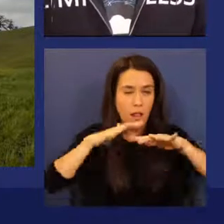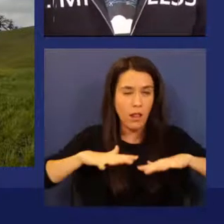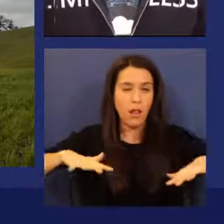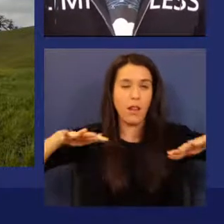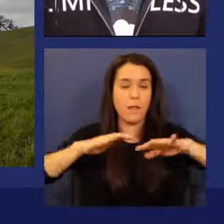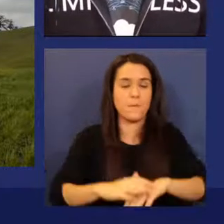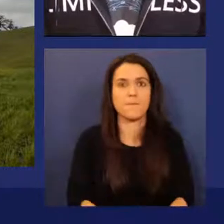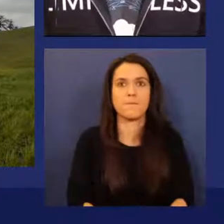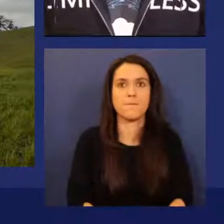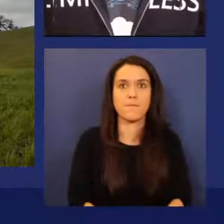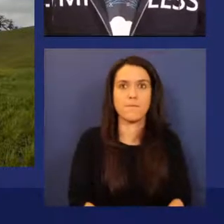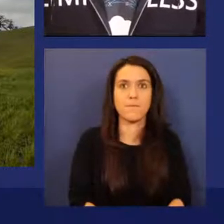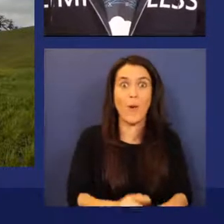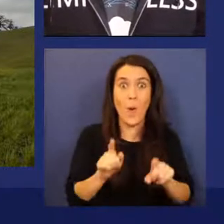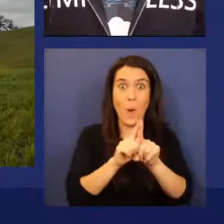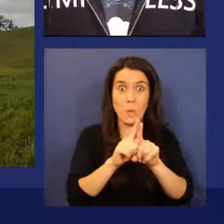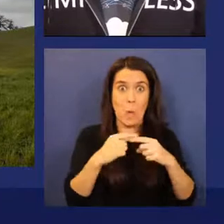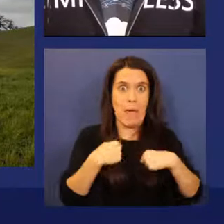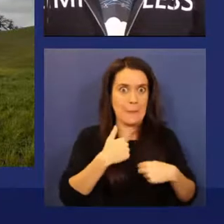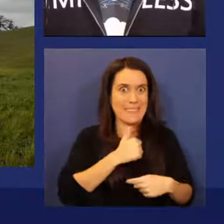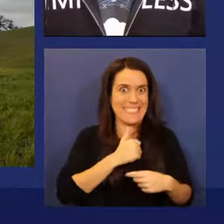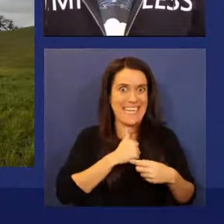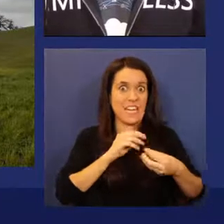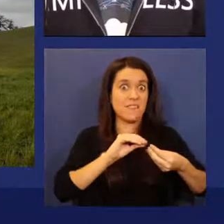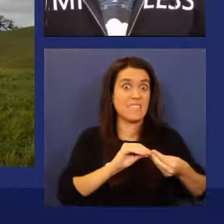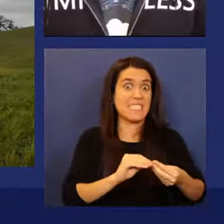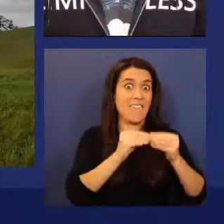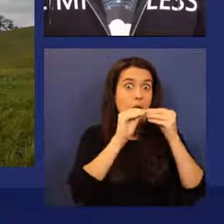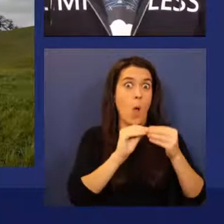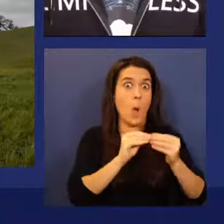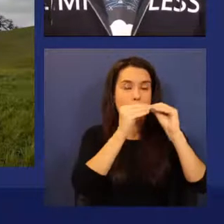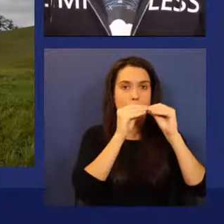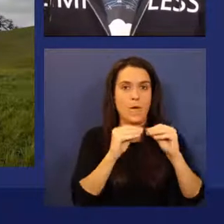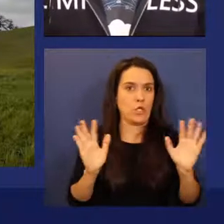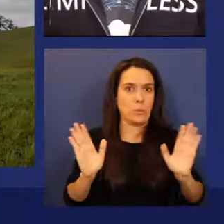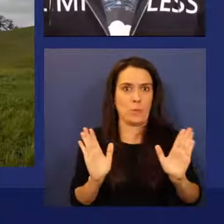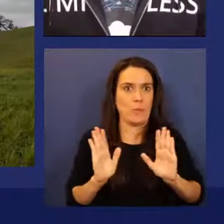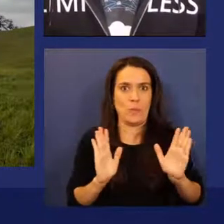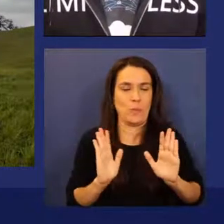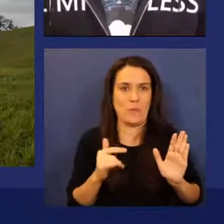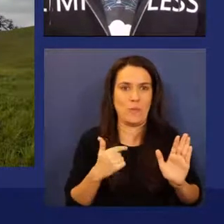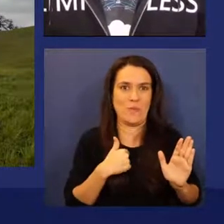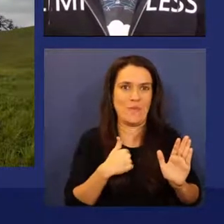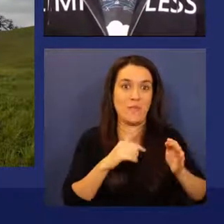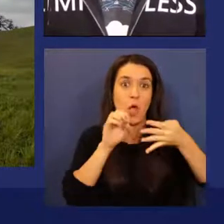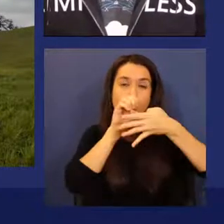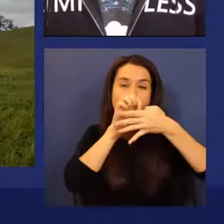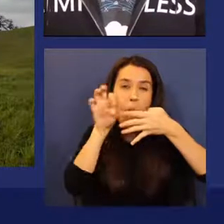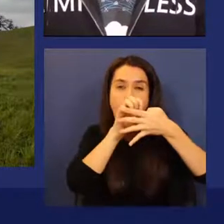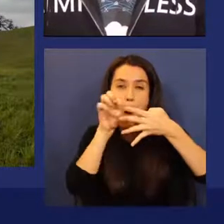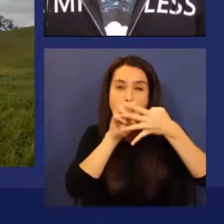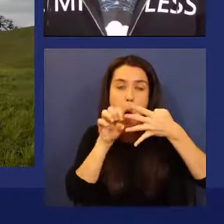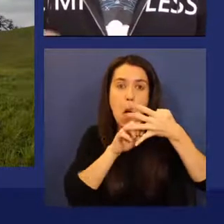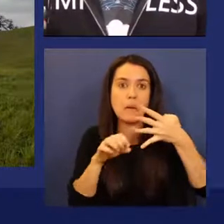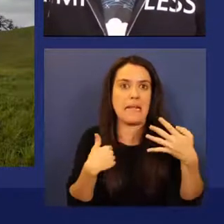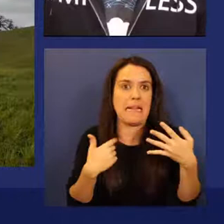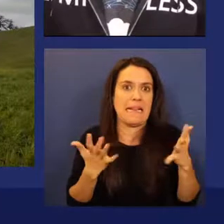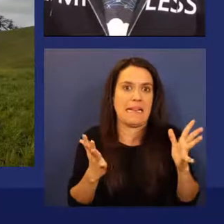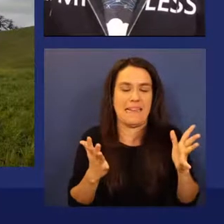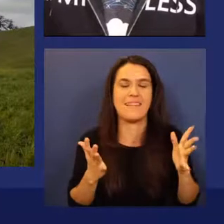is that I'm not a developer. I did not sit down and write a line of code, and I was you